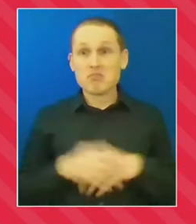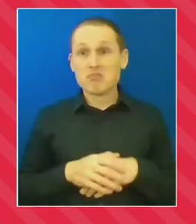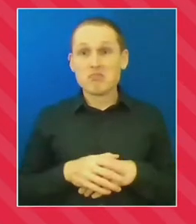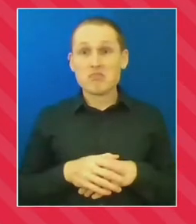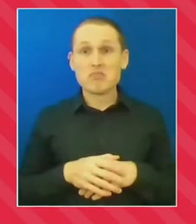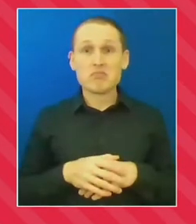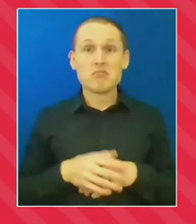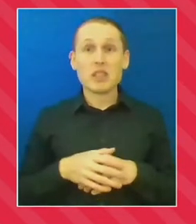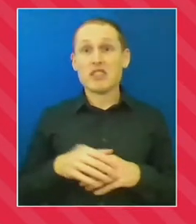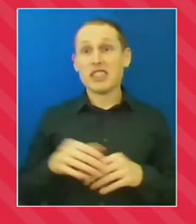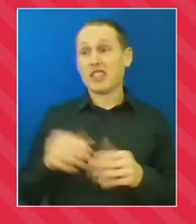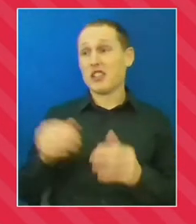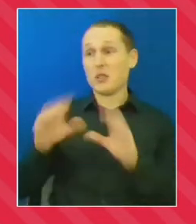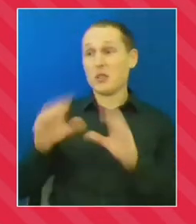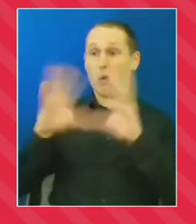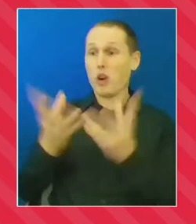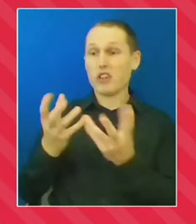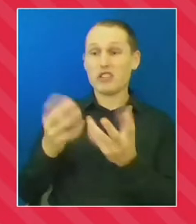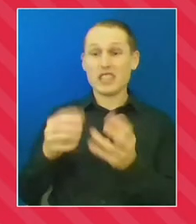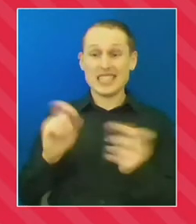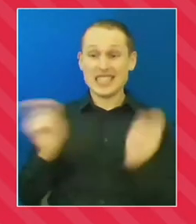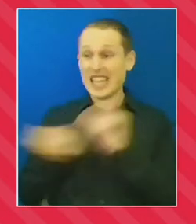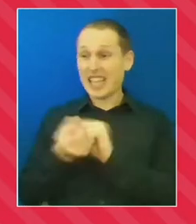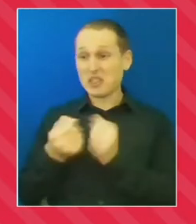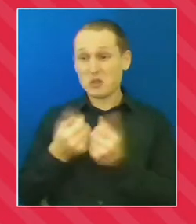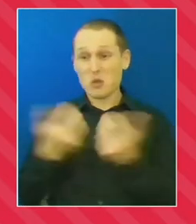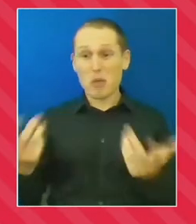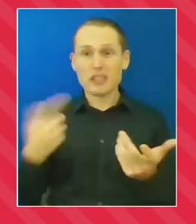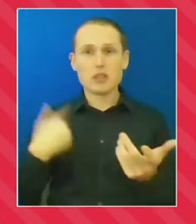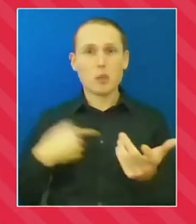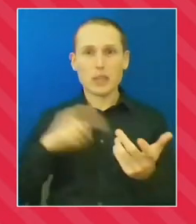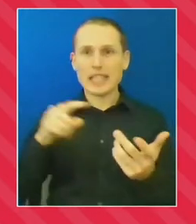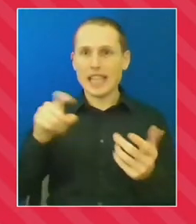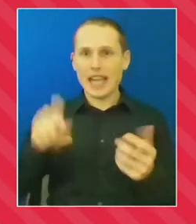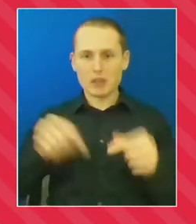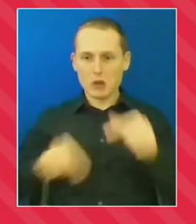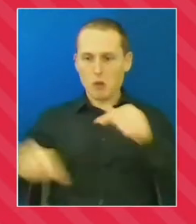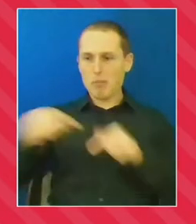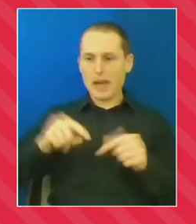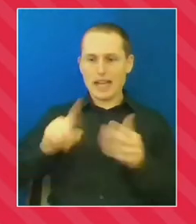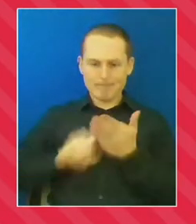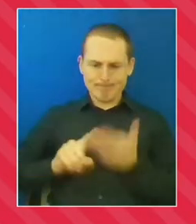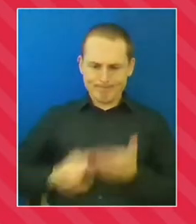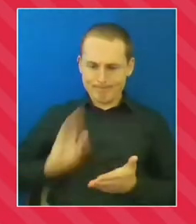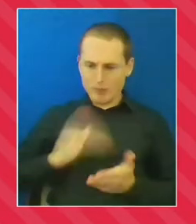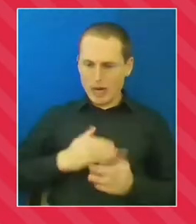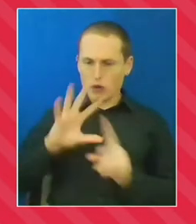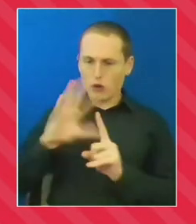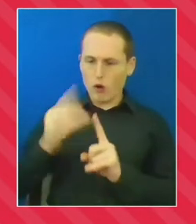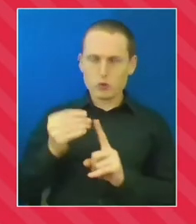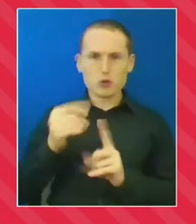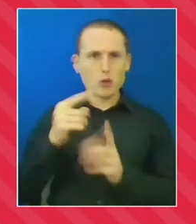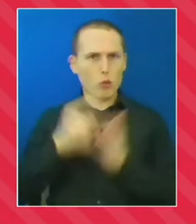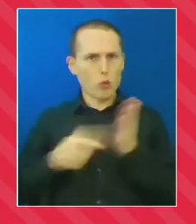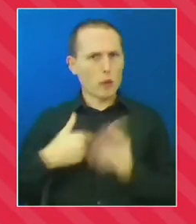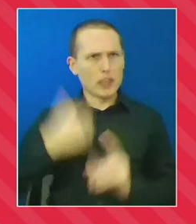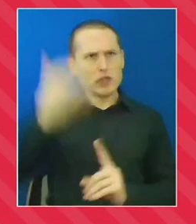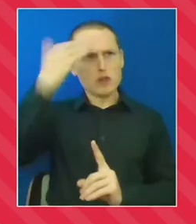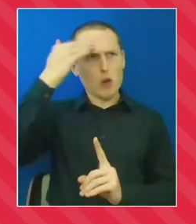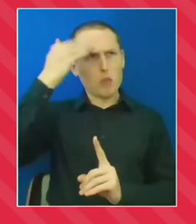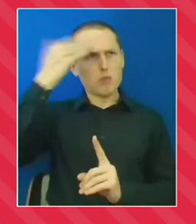world has changed so much and we have to, you know, go back to our roots, to what we know. Mm-hmm. And that is that eating